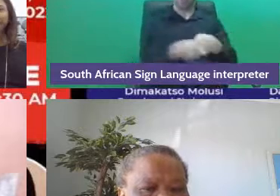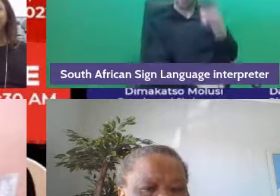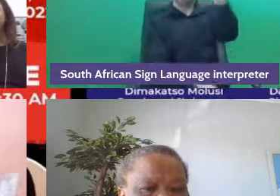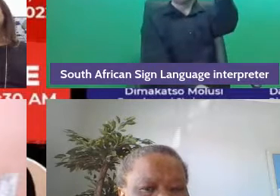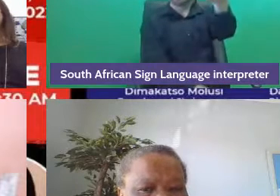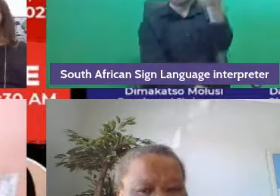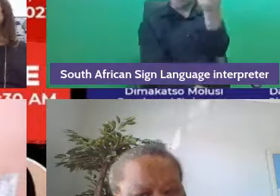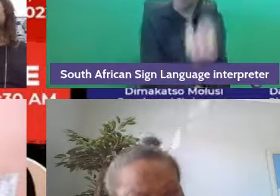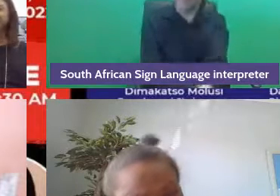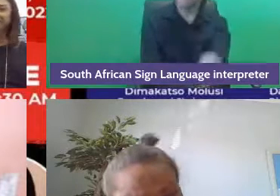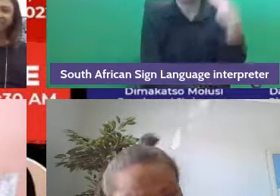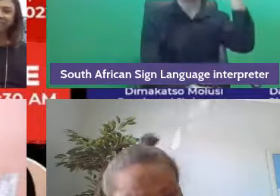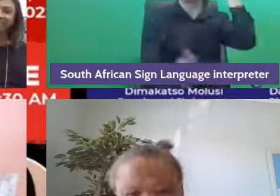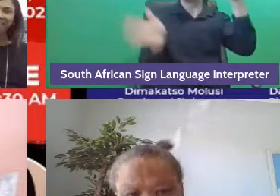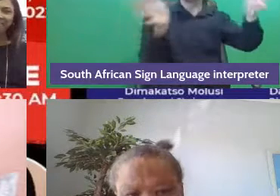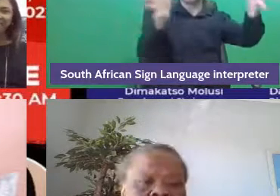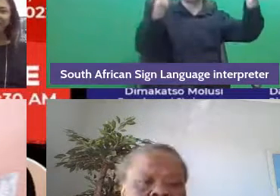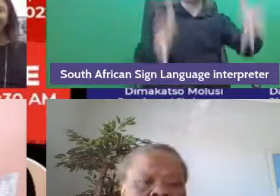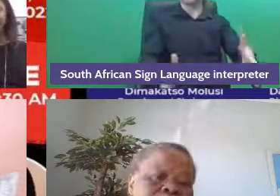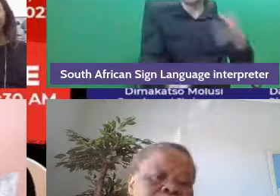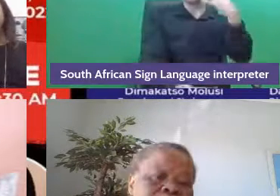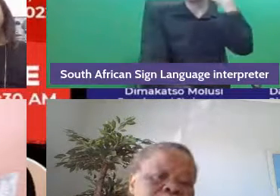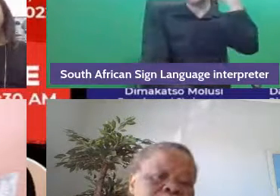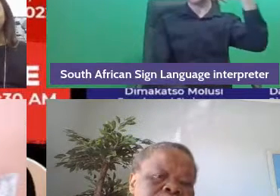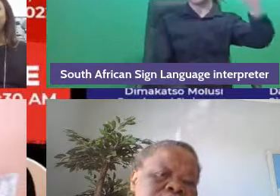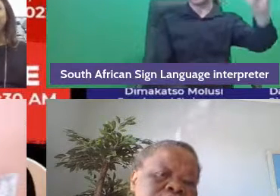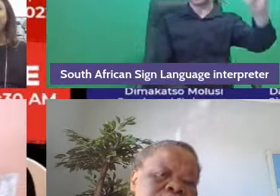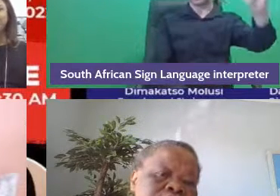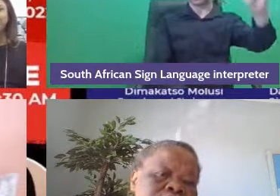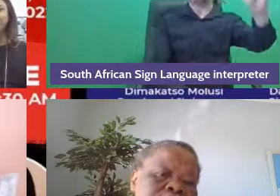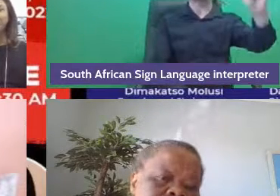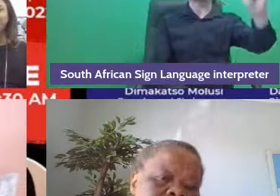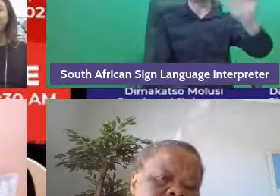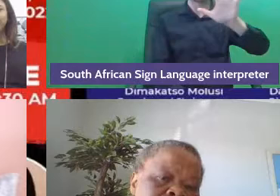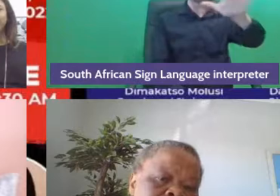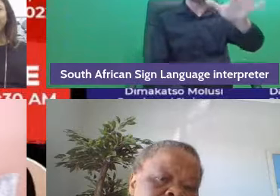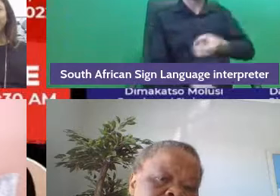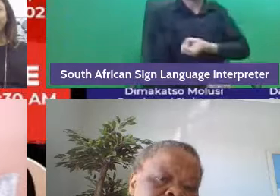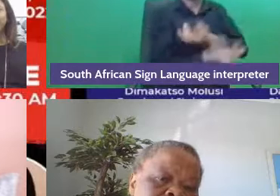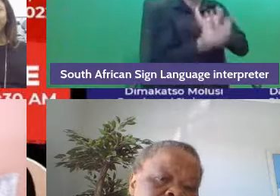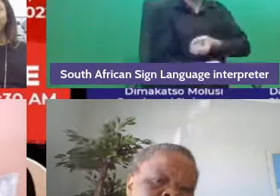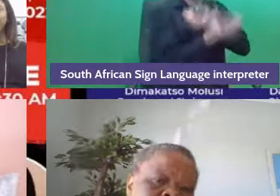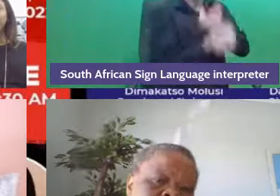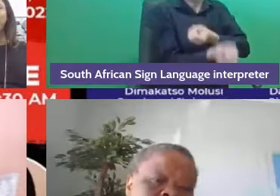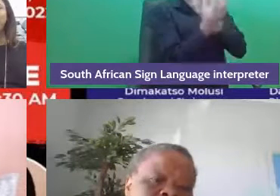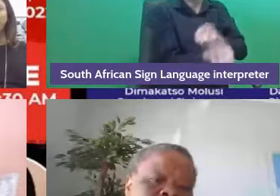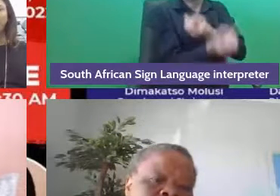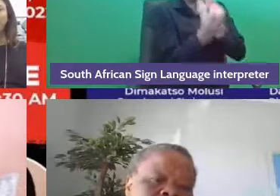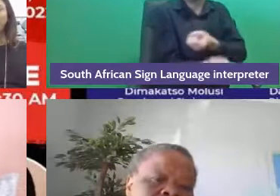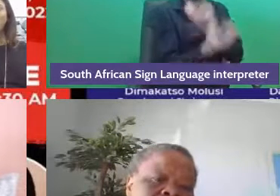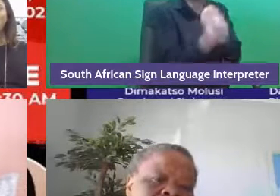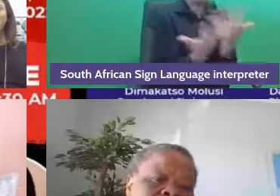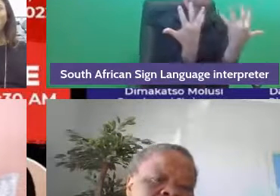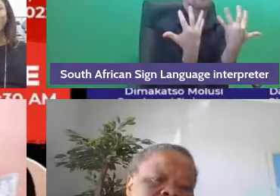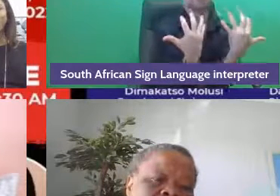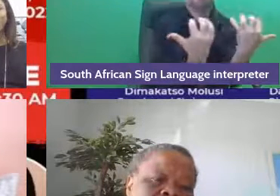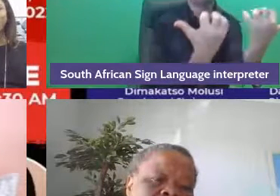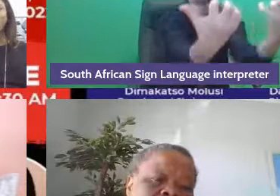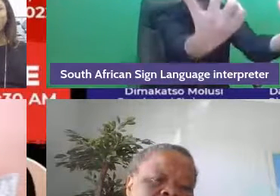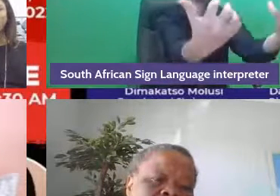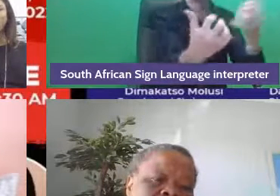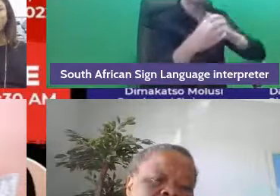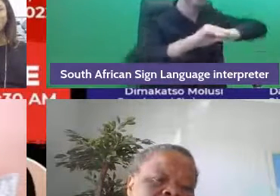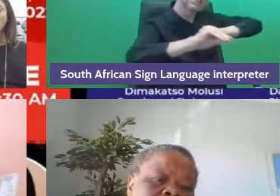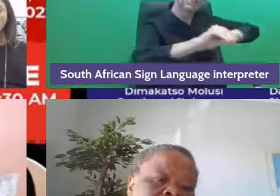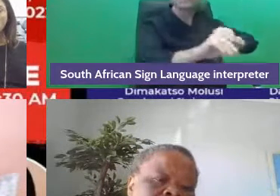for KZNDA. And he will tell us more about the approaches that they use on the ground and the challenges